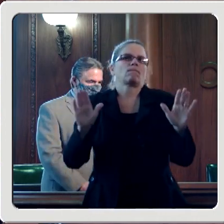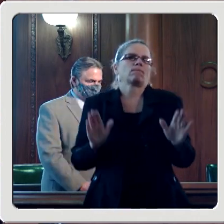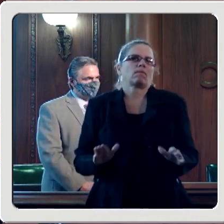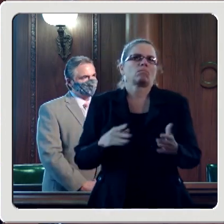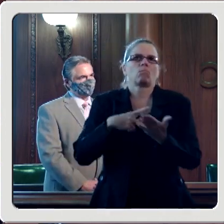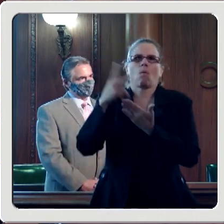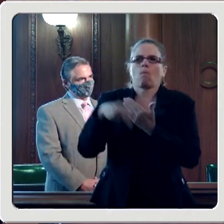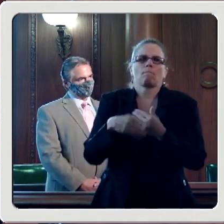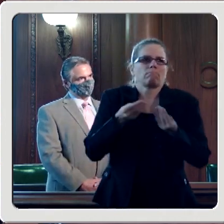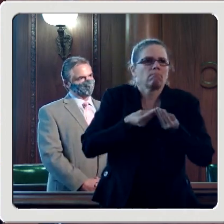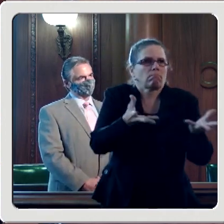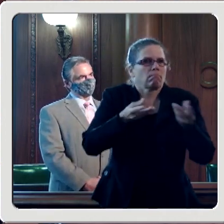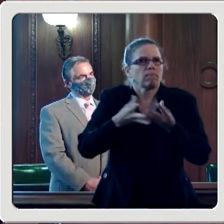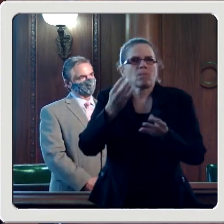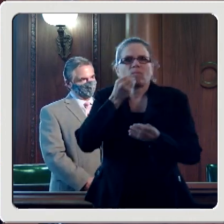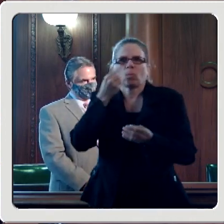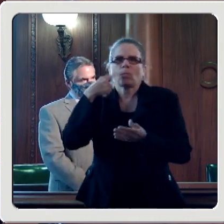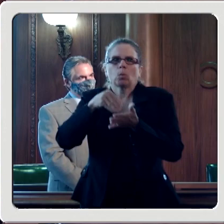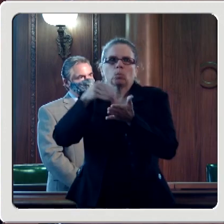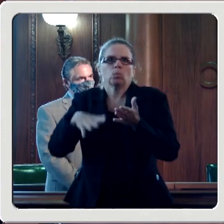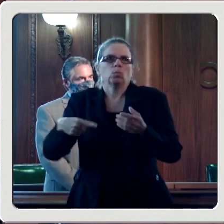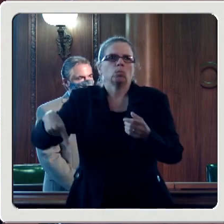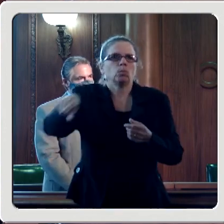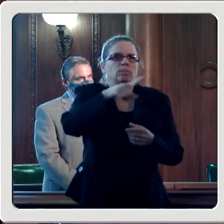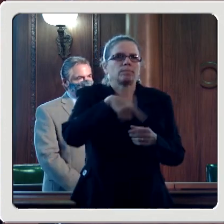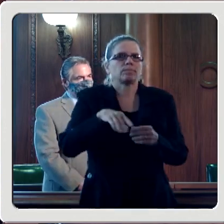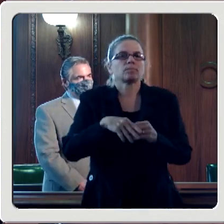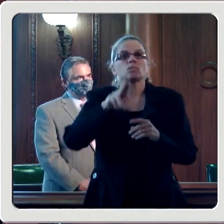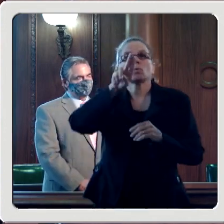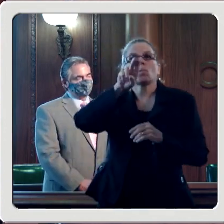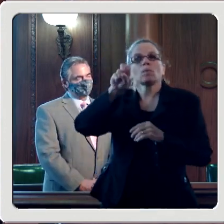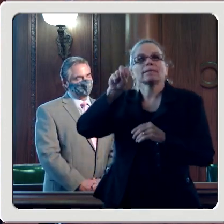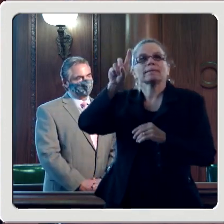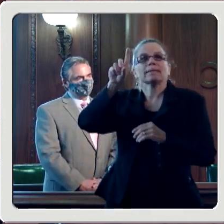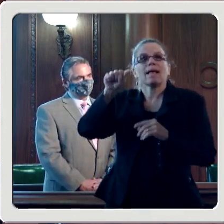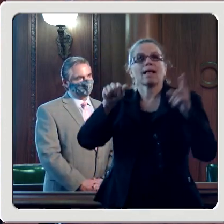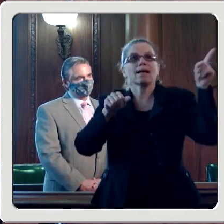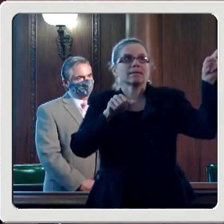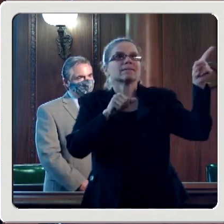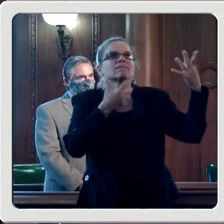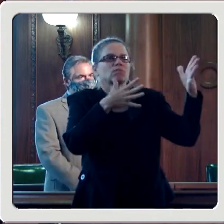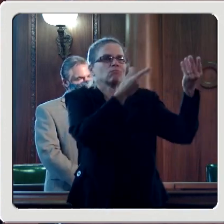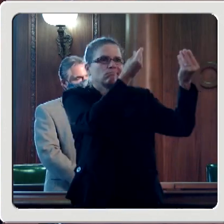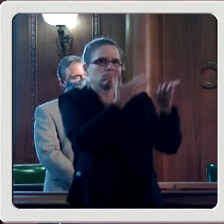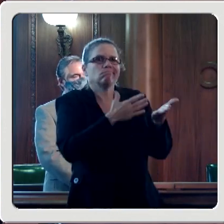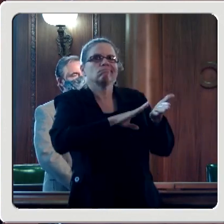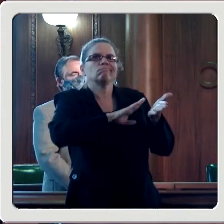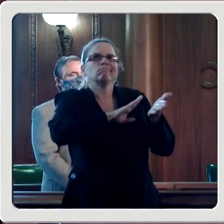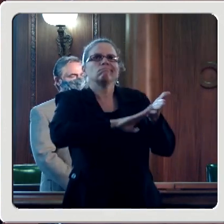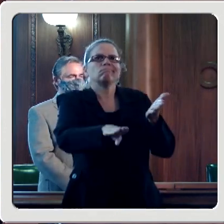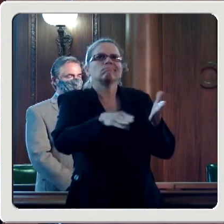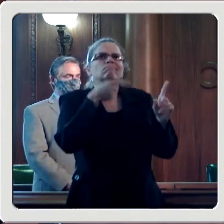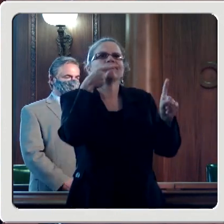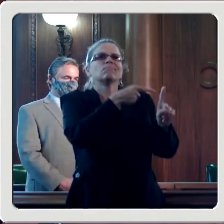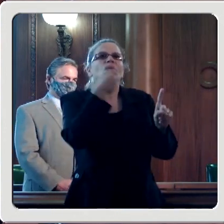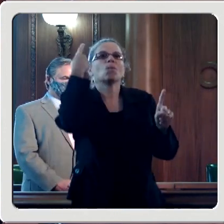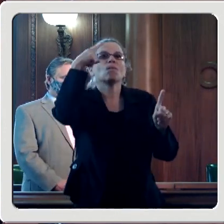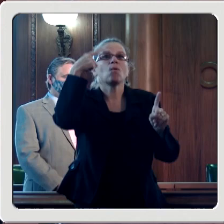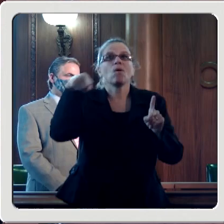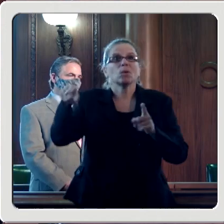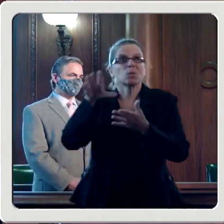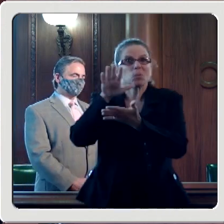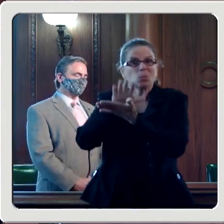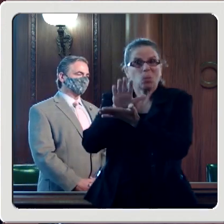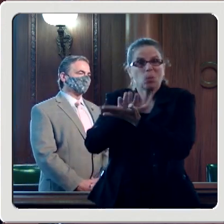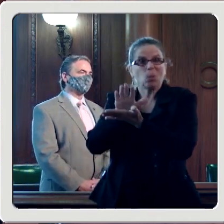a waiver from USDA to execute this program. As you know, usually meals are distributed individually to students with their IDs